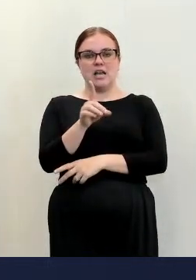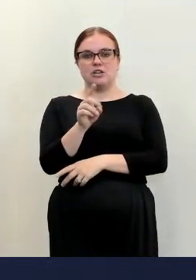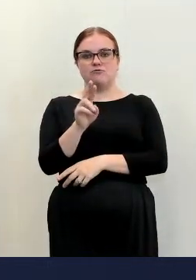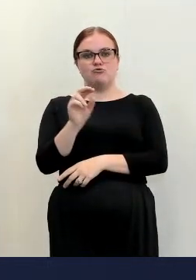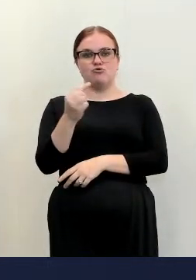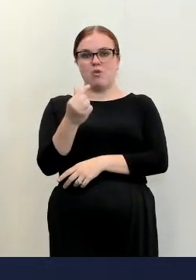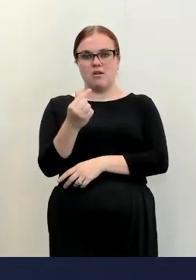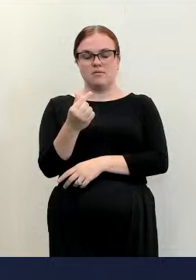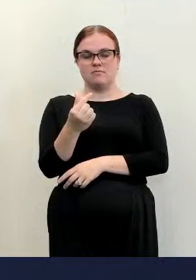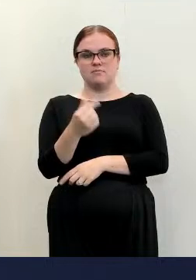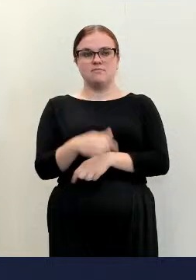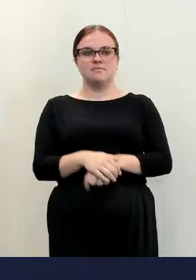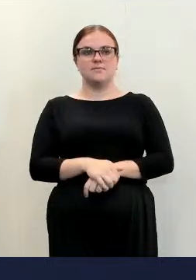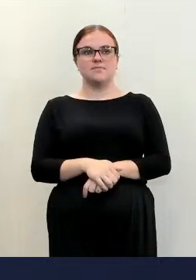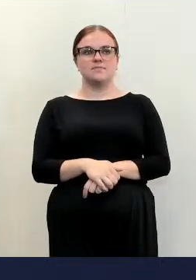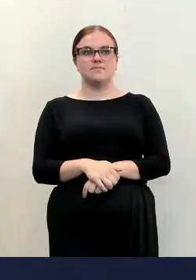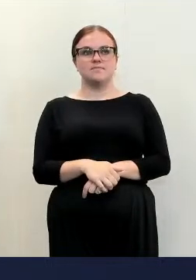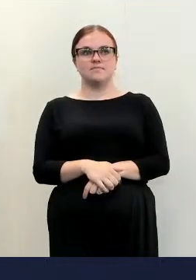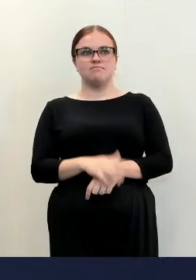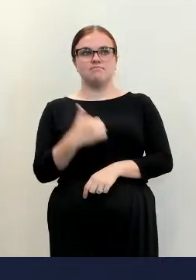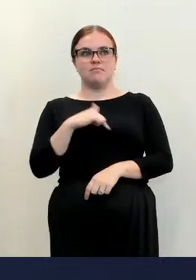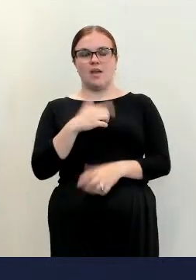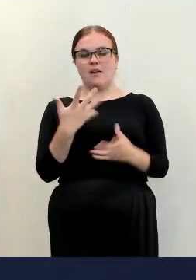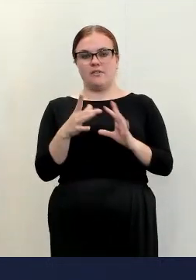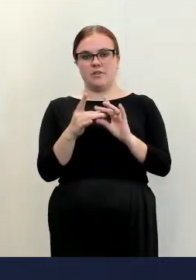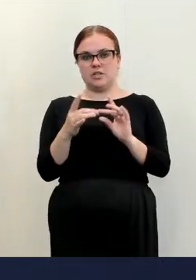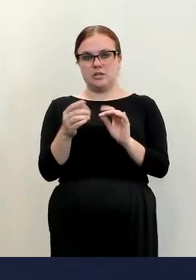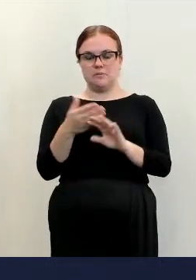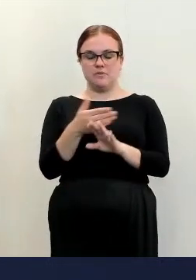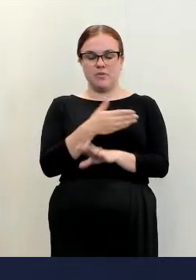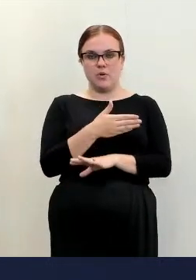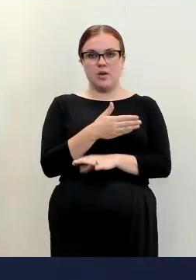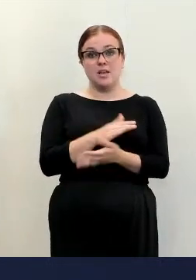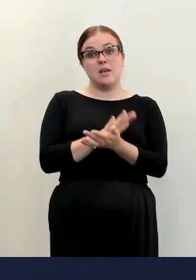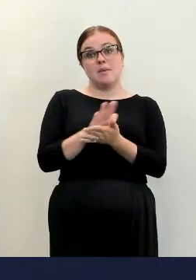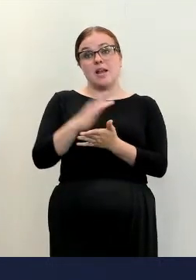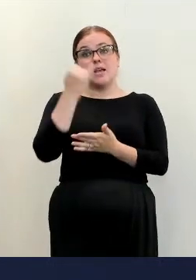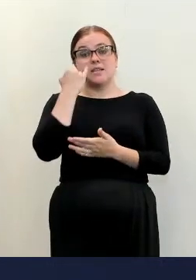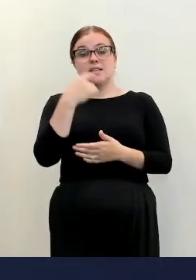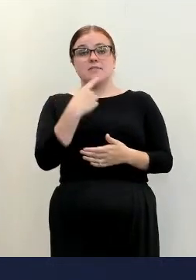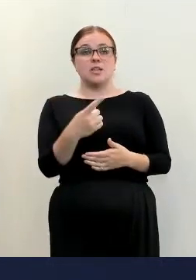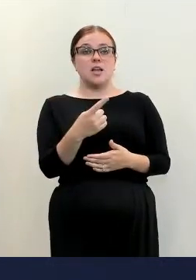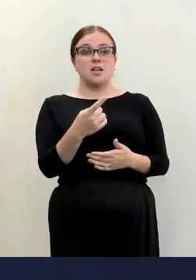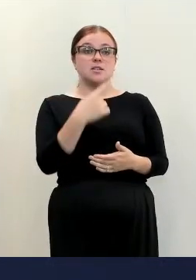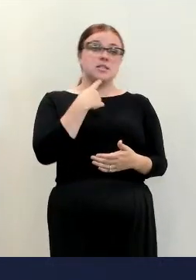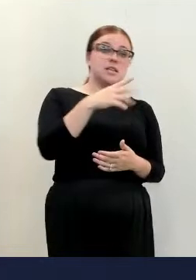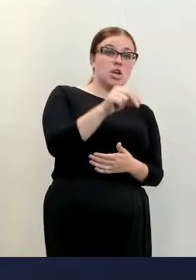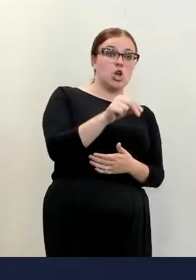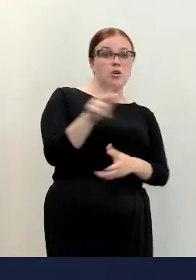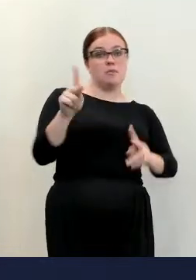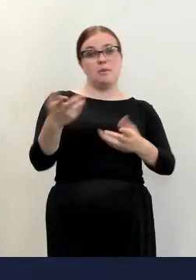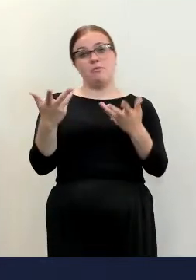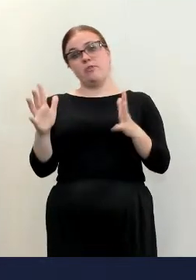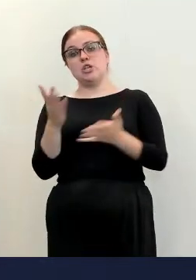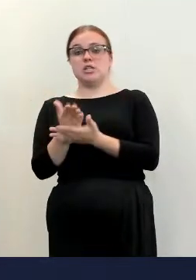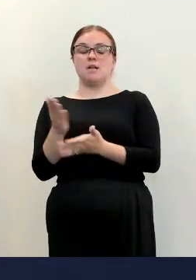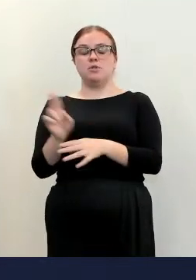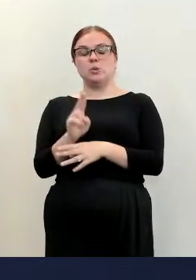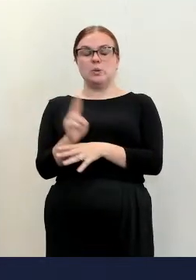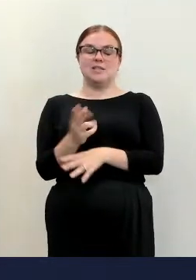And as I said in the question before, it'd be nice if we just say no and people stopped using drugs,